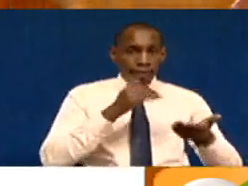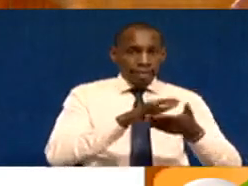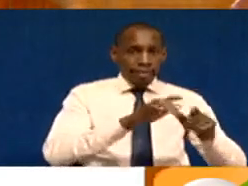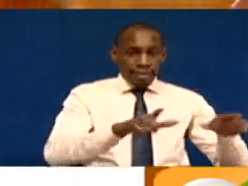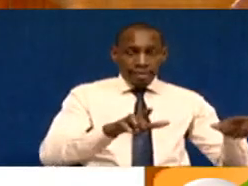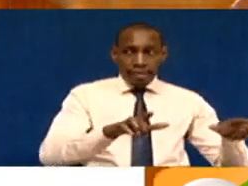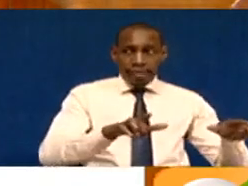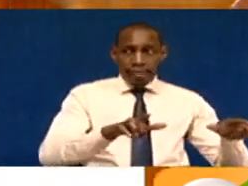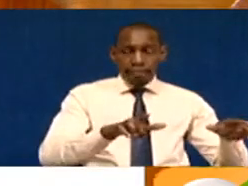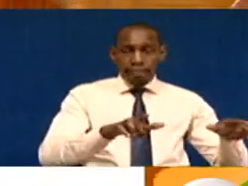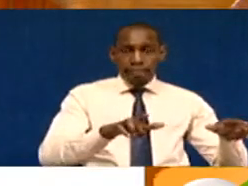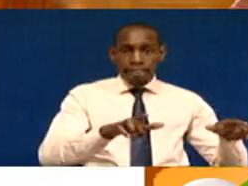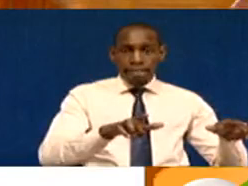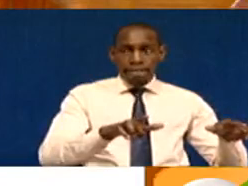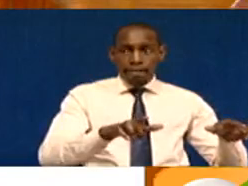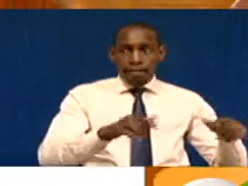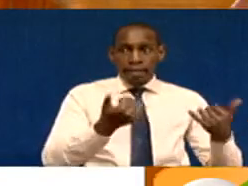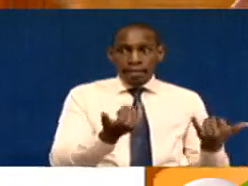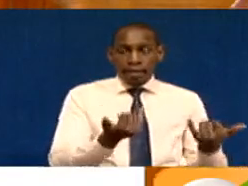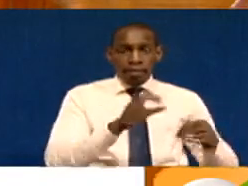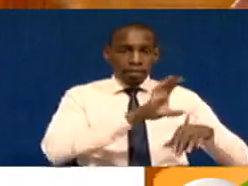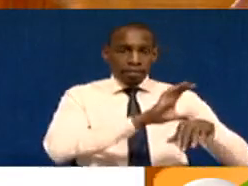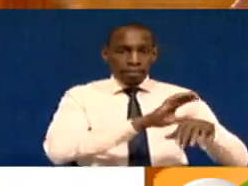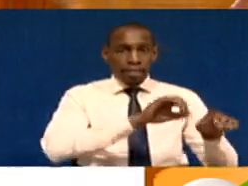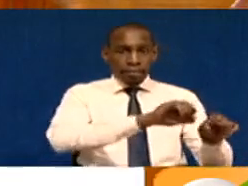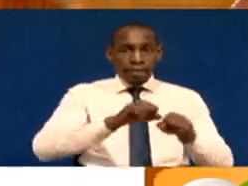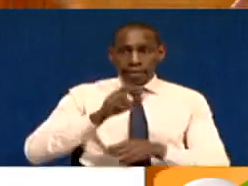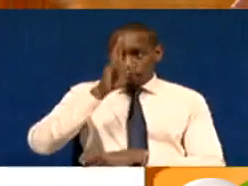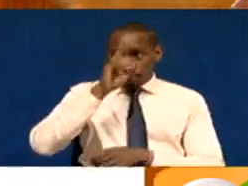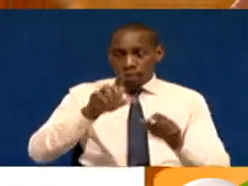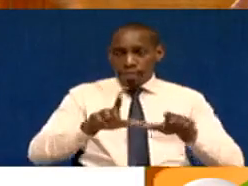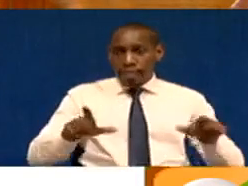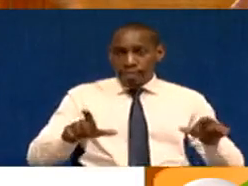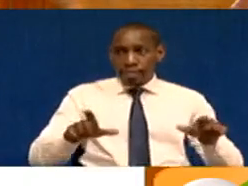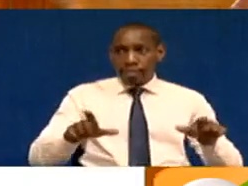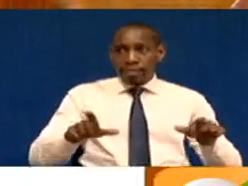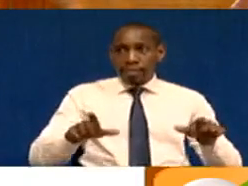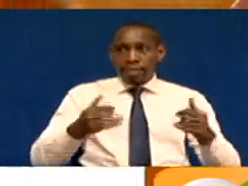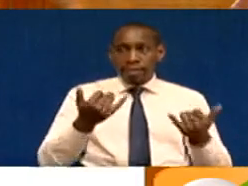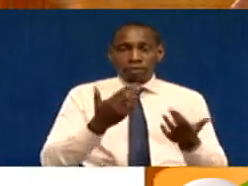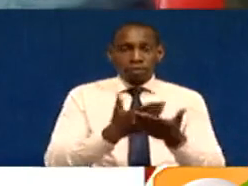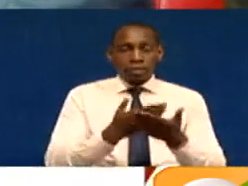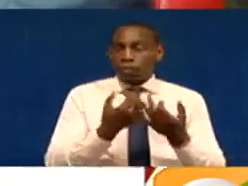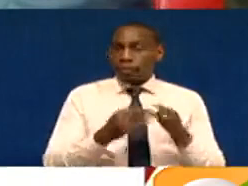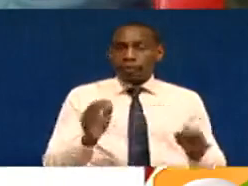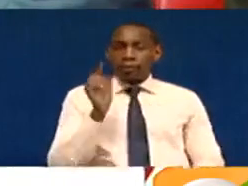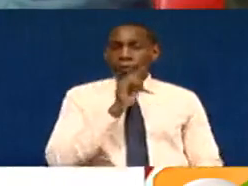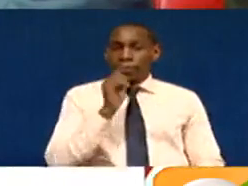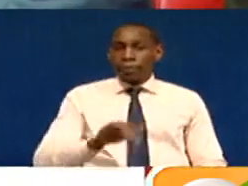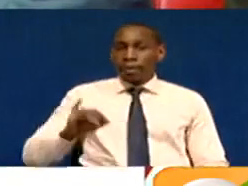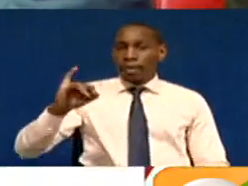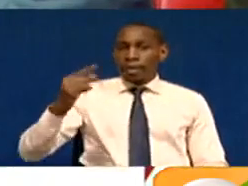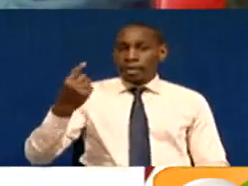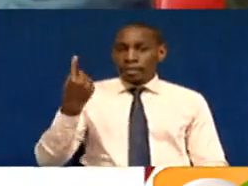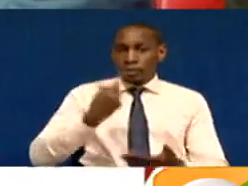land. So in a sense, you're saying the church has grabbed police land. That would be the height of impunity. The IG